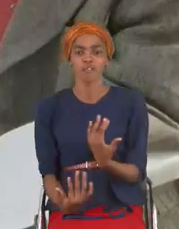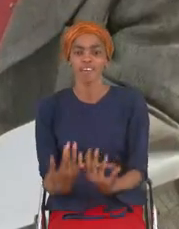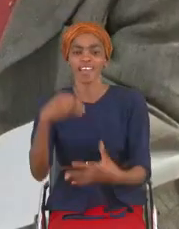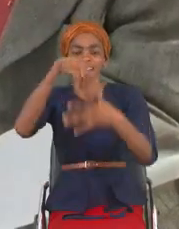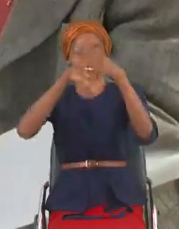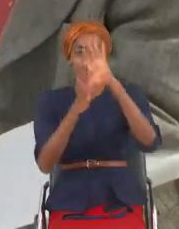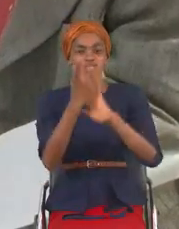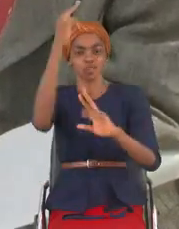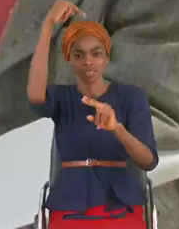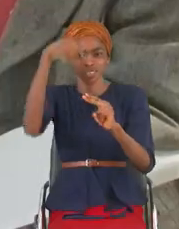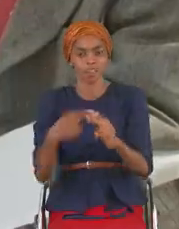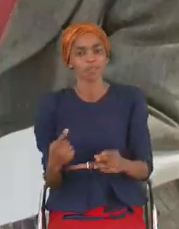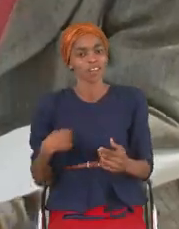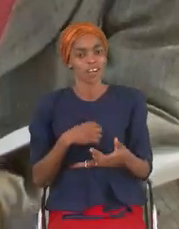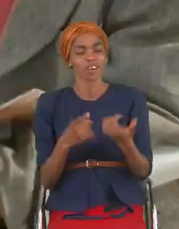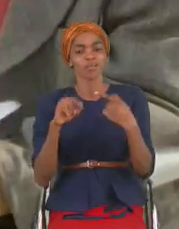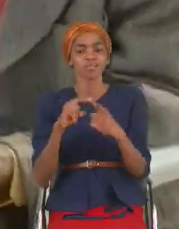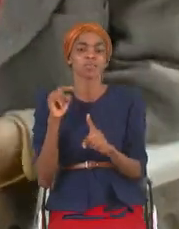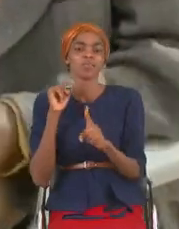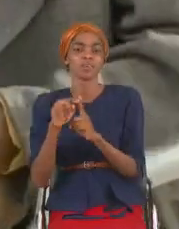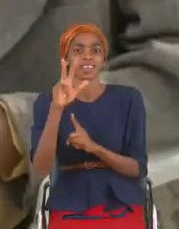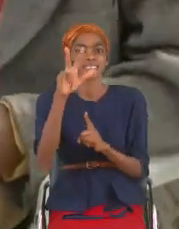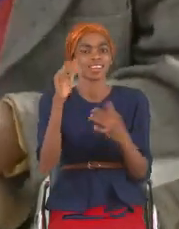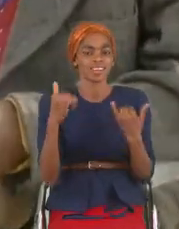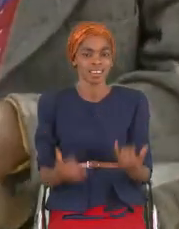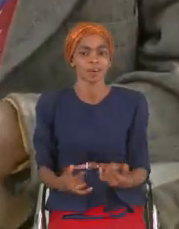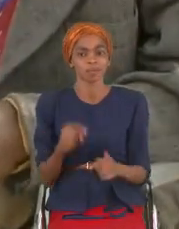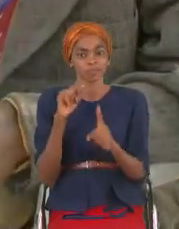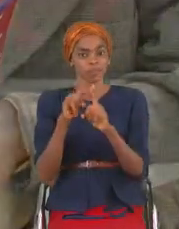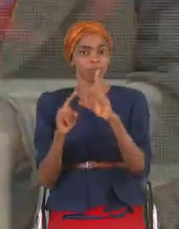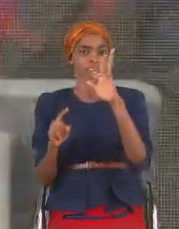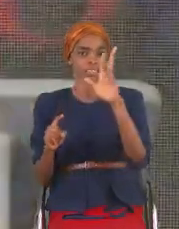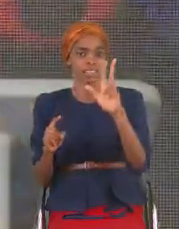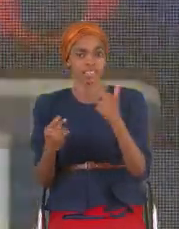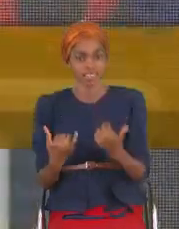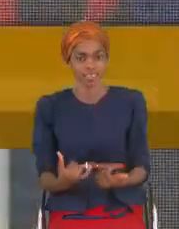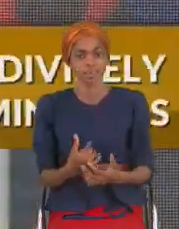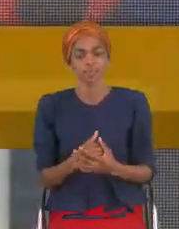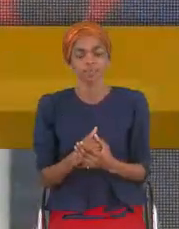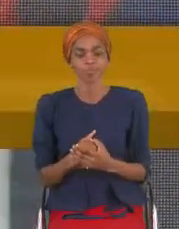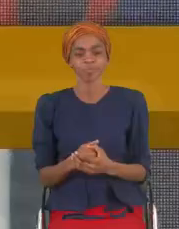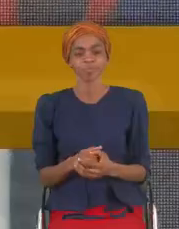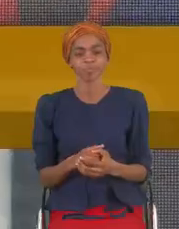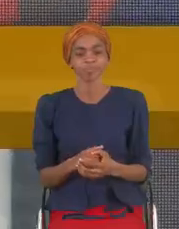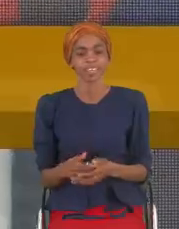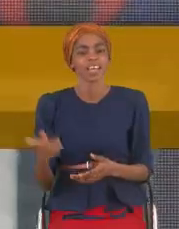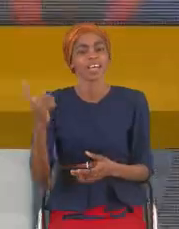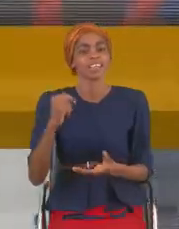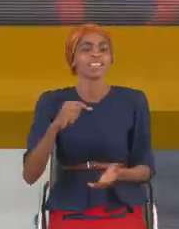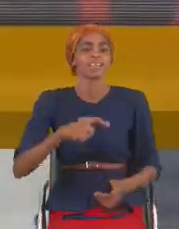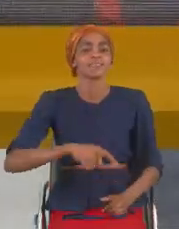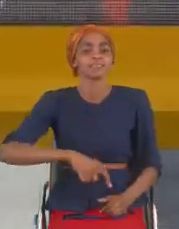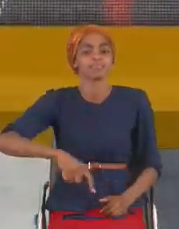name. We come to point number three now. Point number three is we have